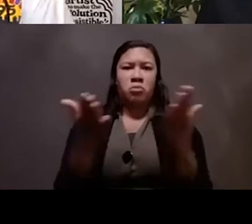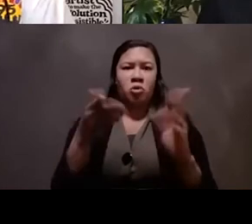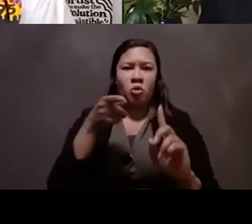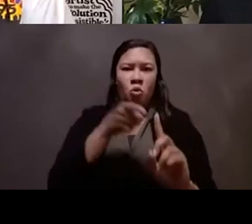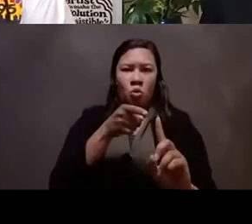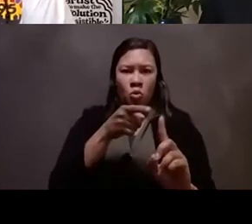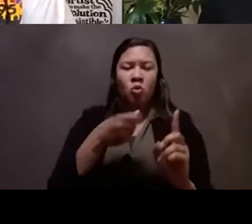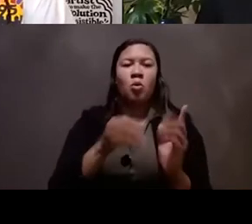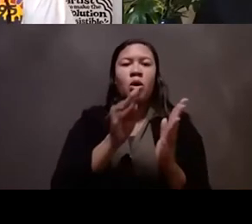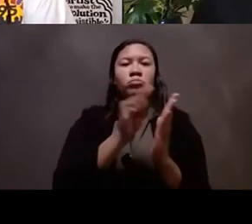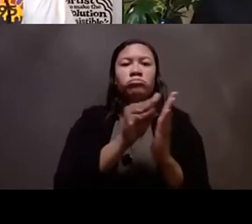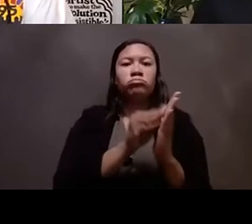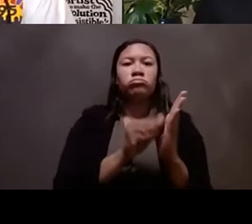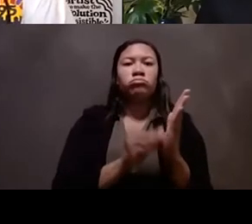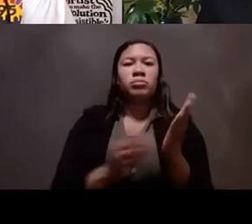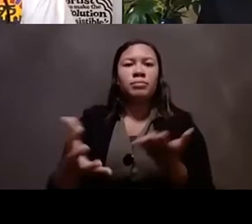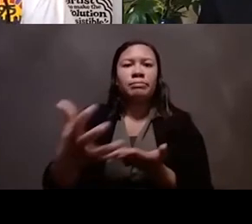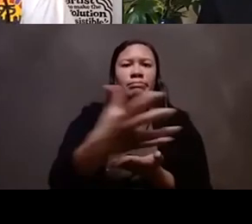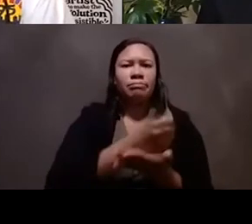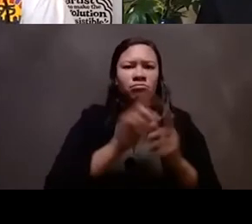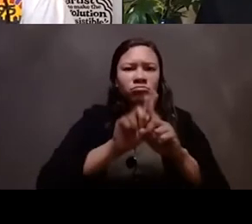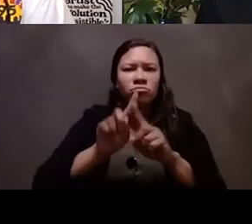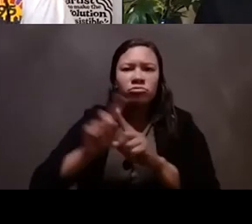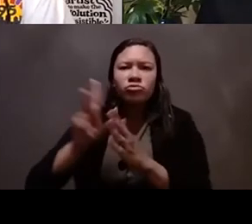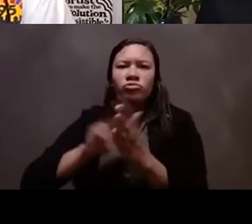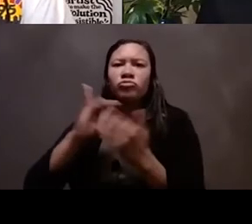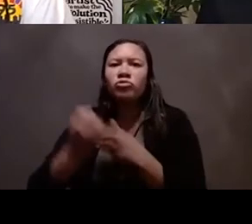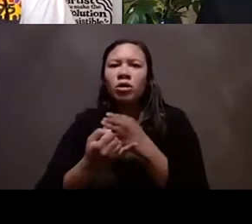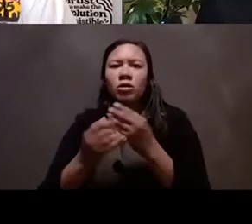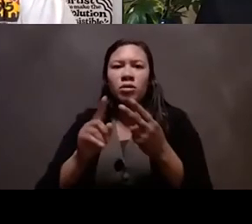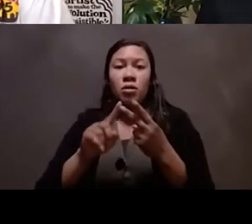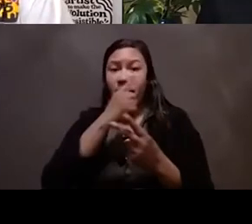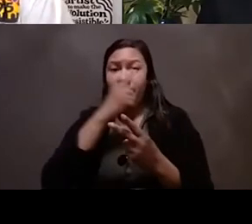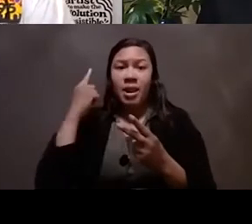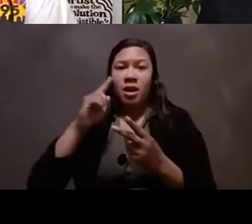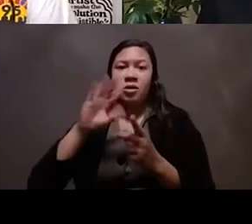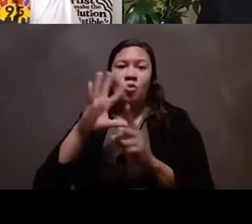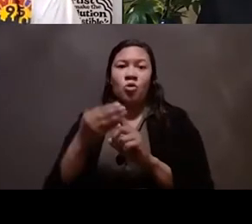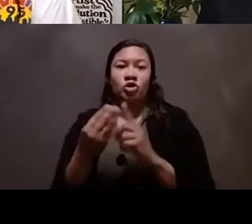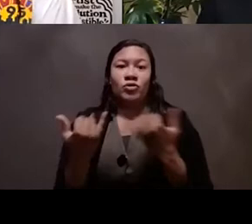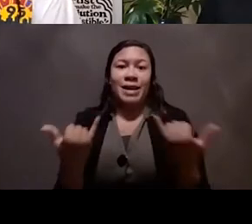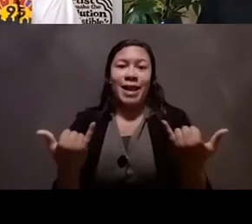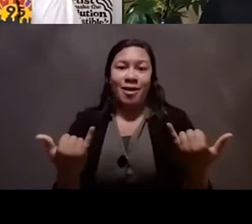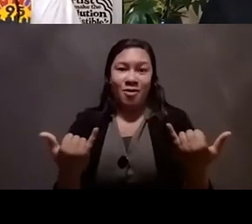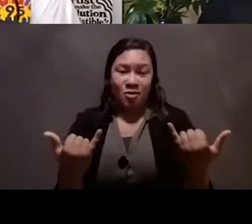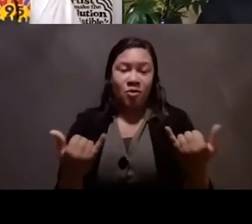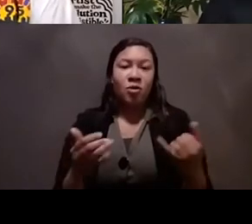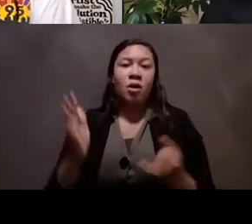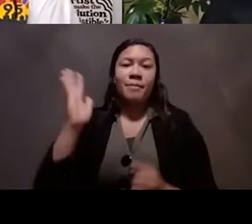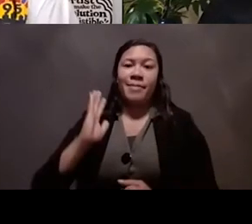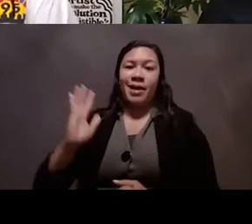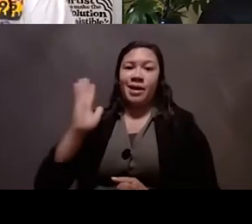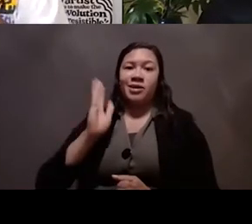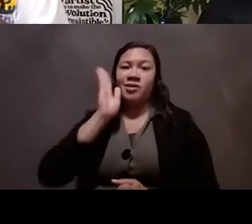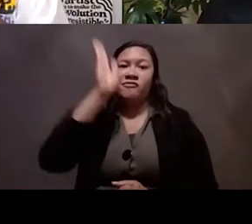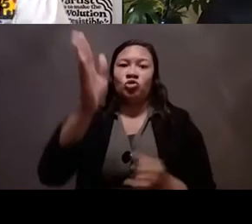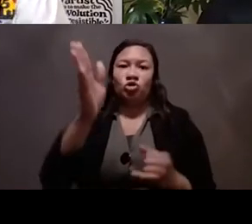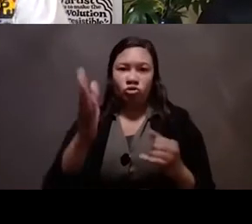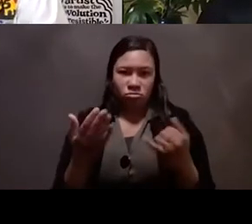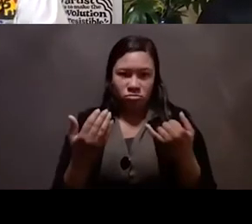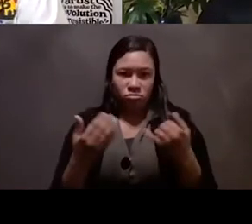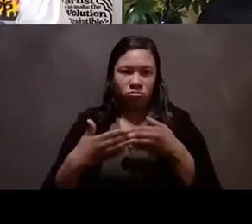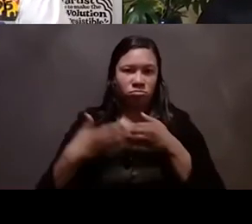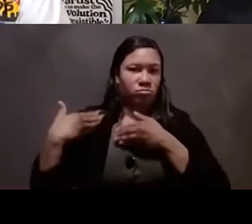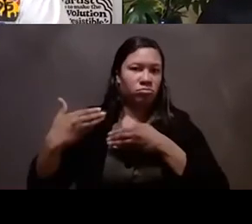space for so many projects related to Black culture in this present moment, in the future, and in the past. We can get more